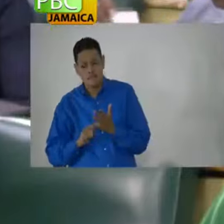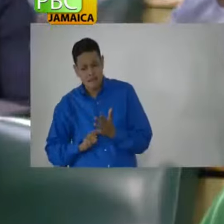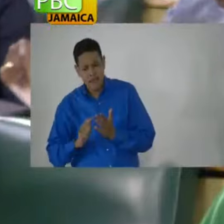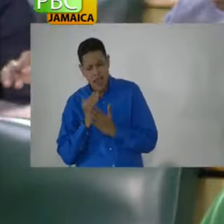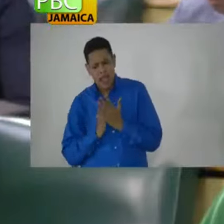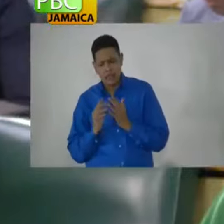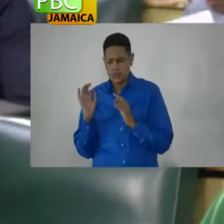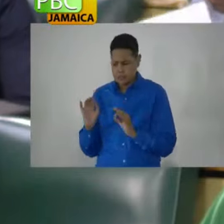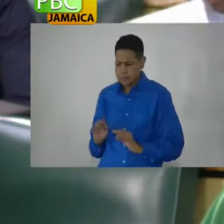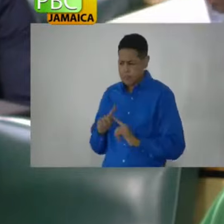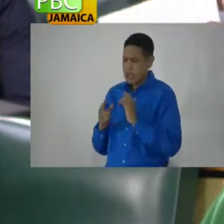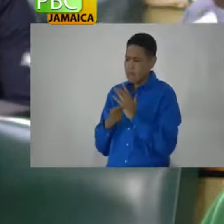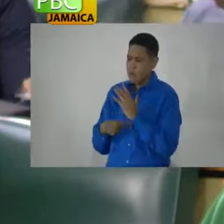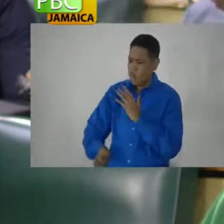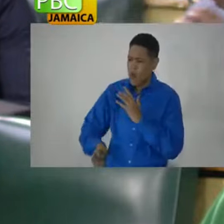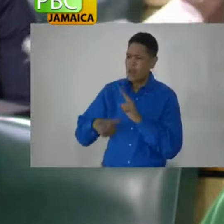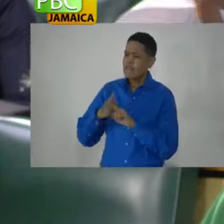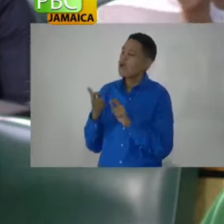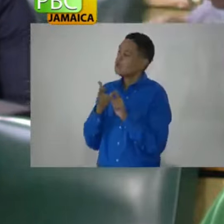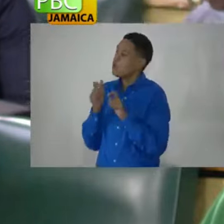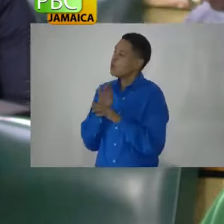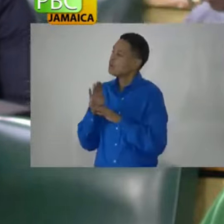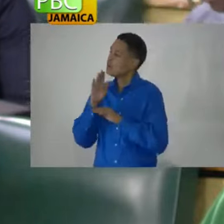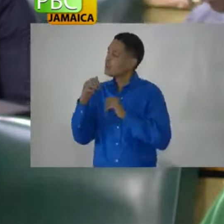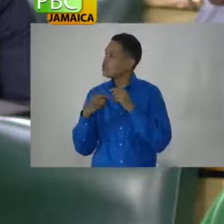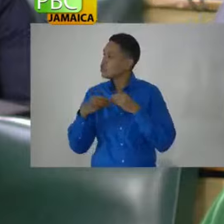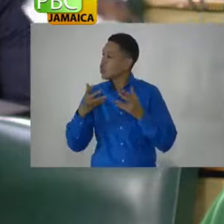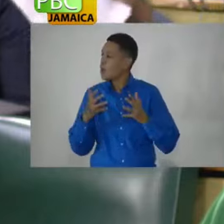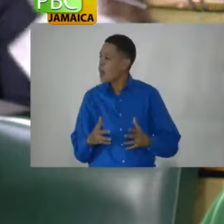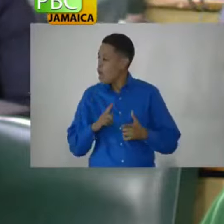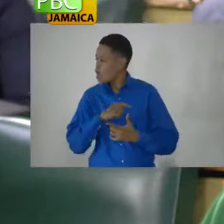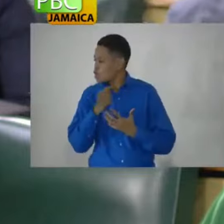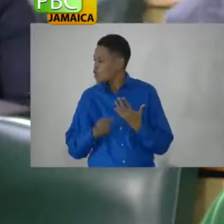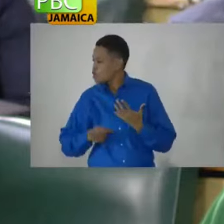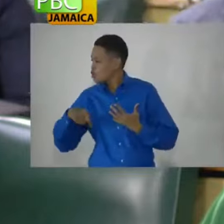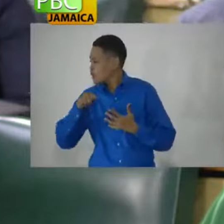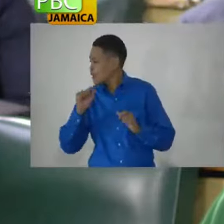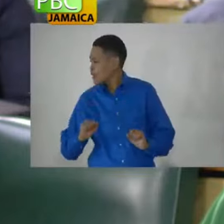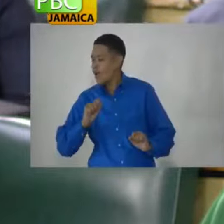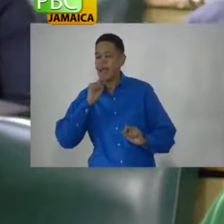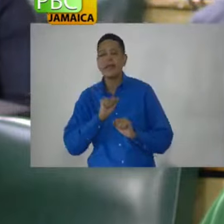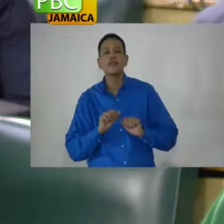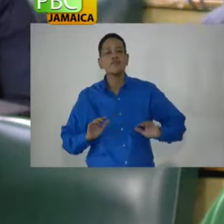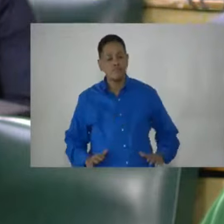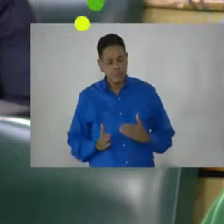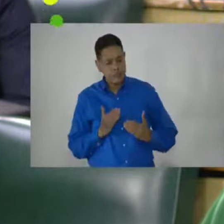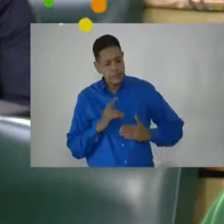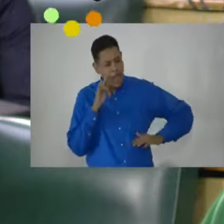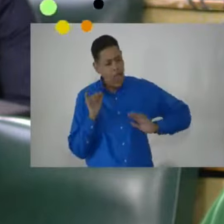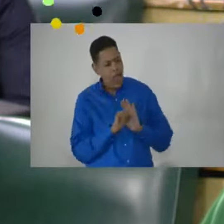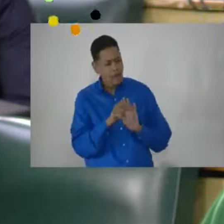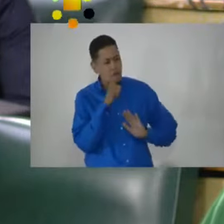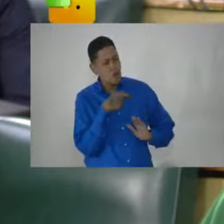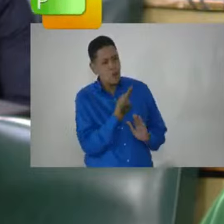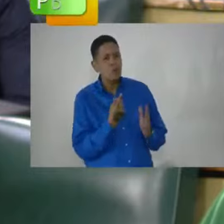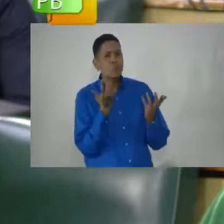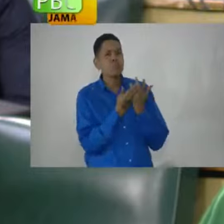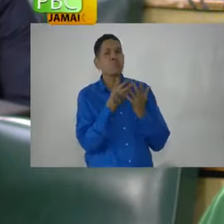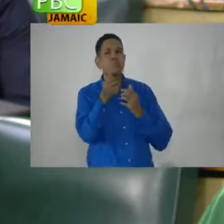list of qualifying small business suppliers so that they can easily identify